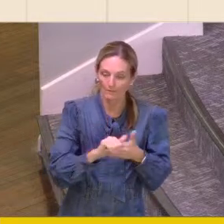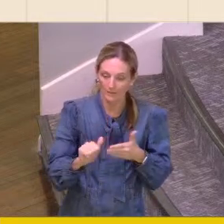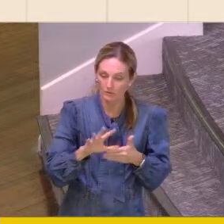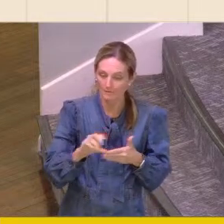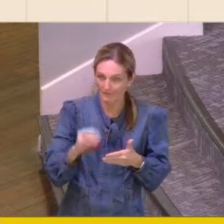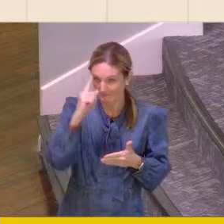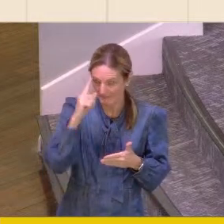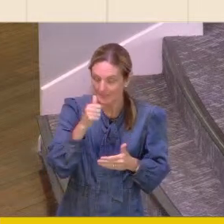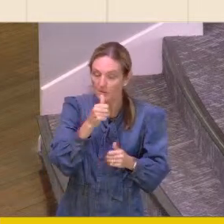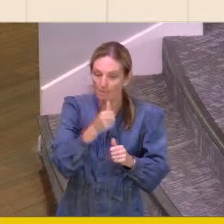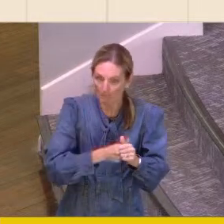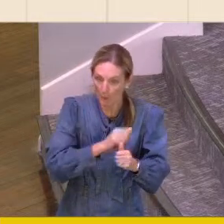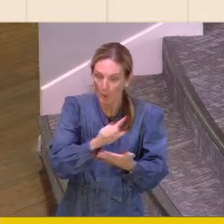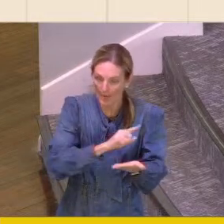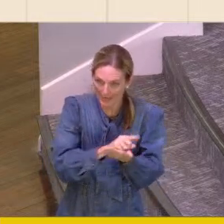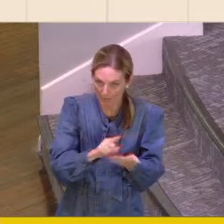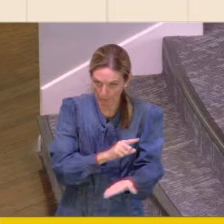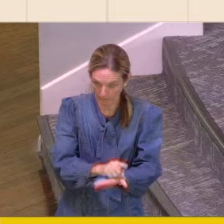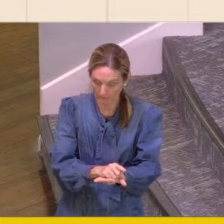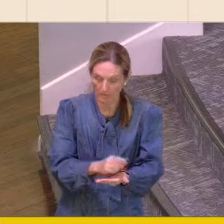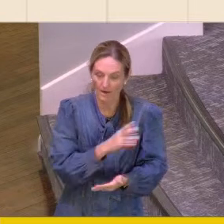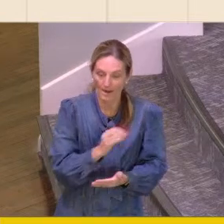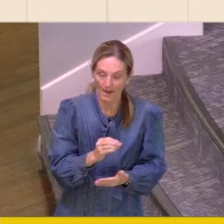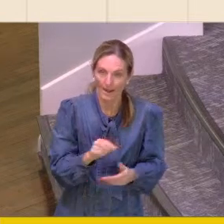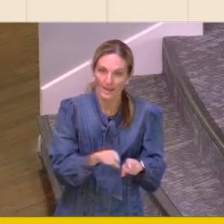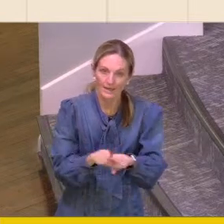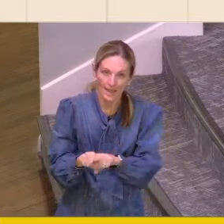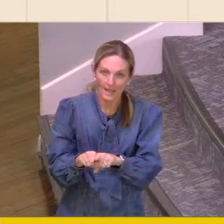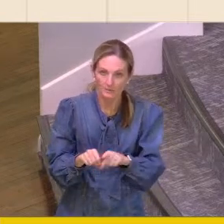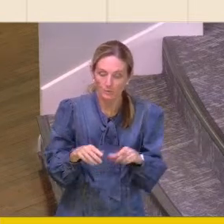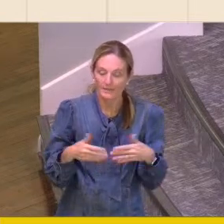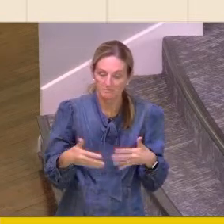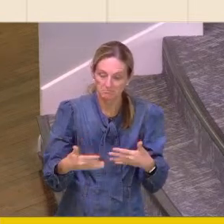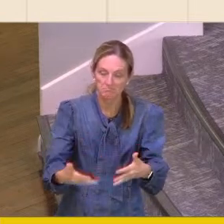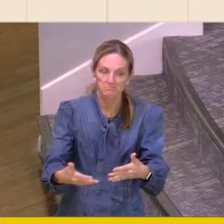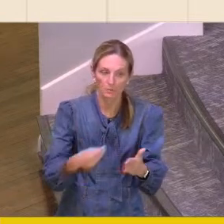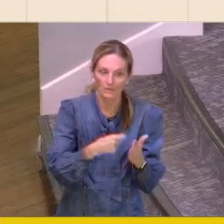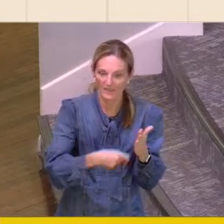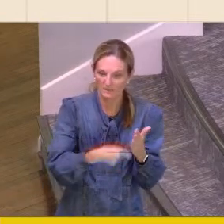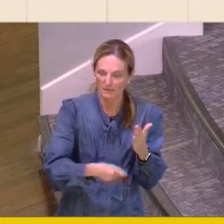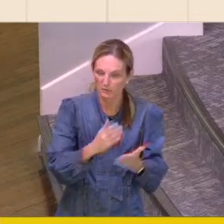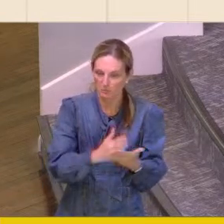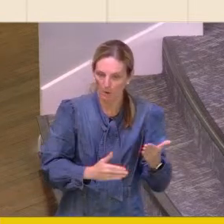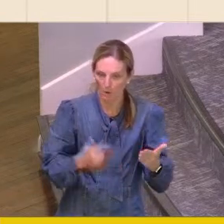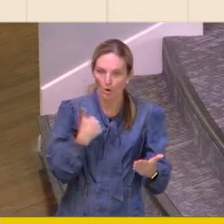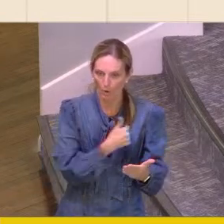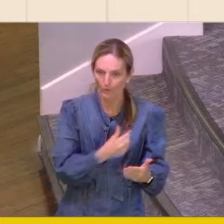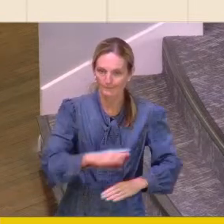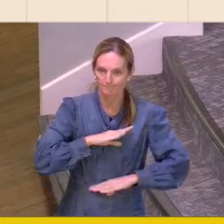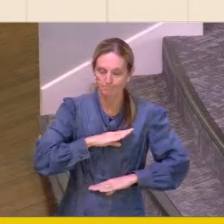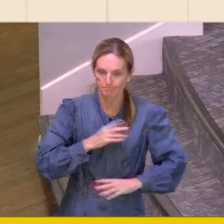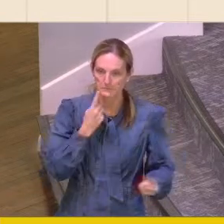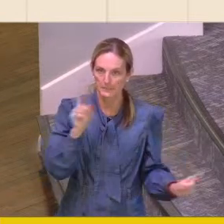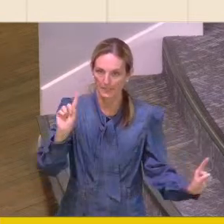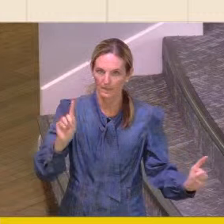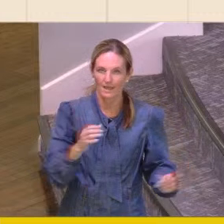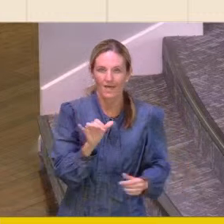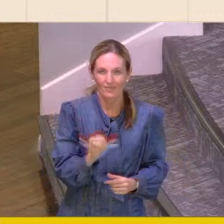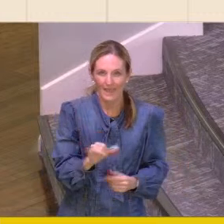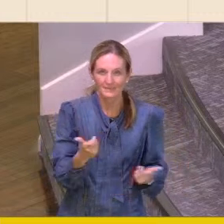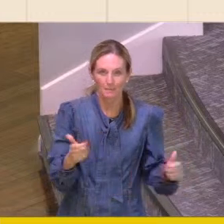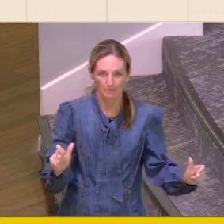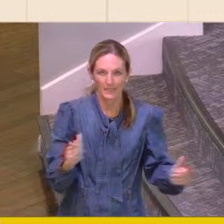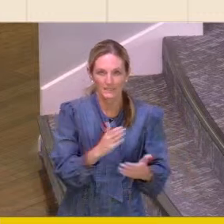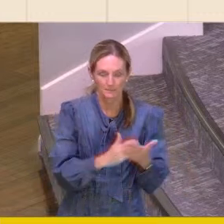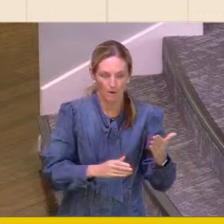And as we get further along in the expenditure pieces, we have done that. And that is the biggest thing that has